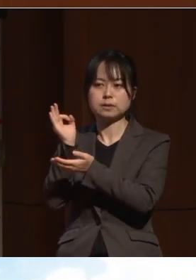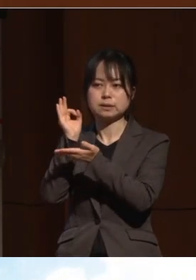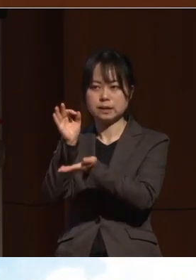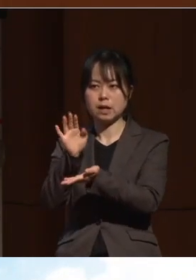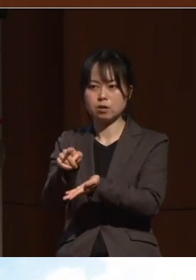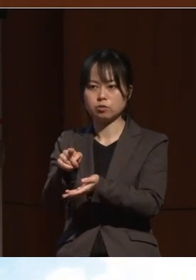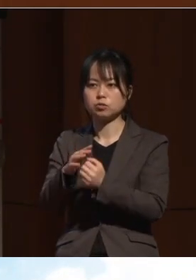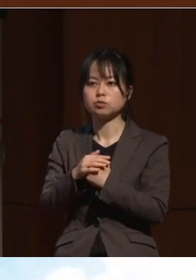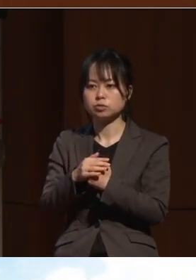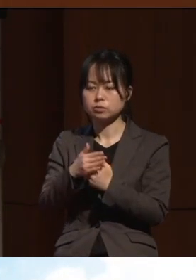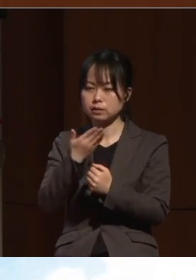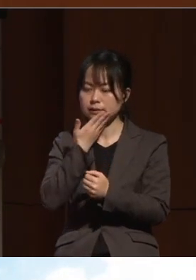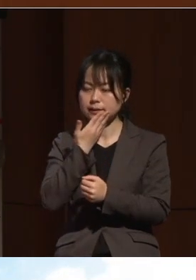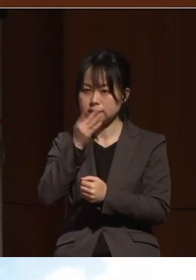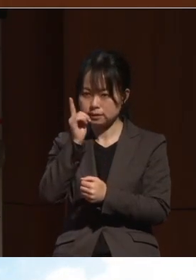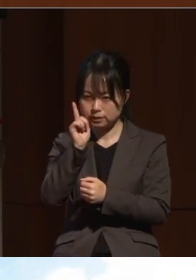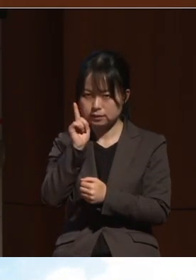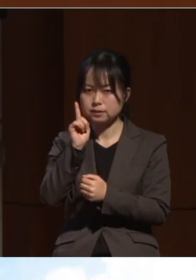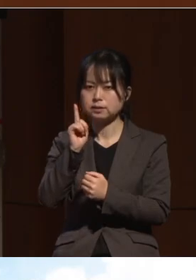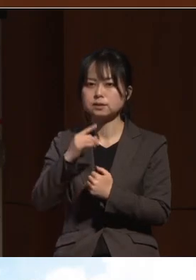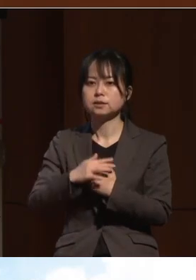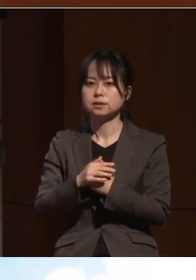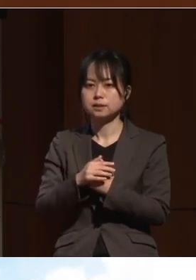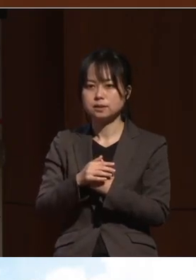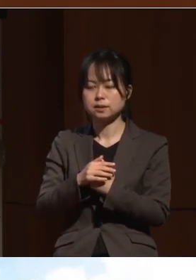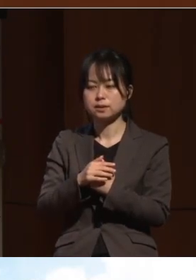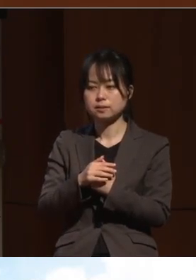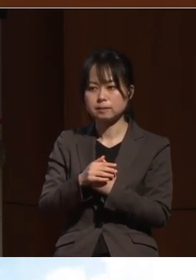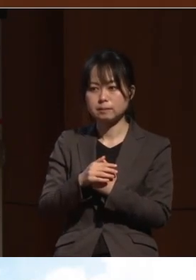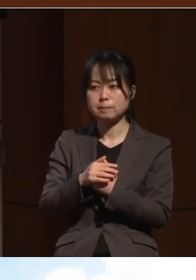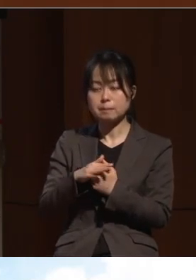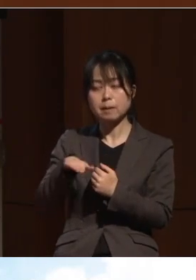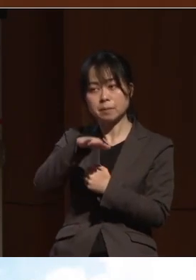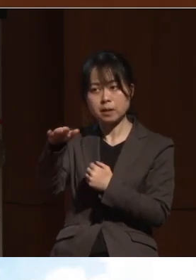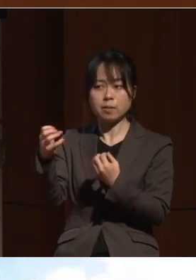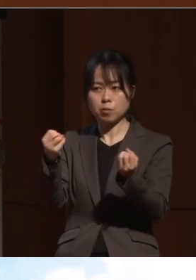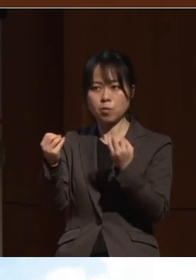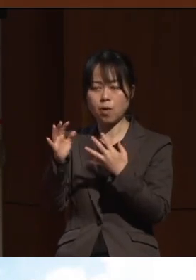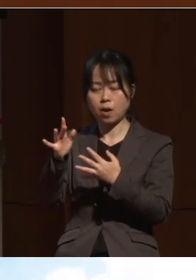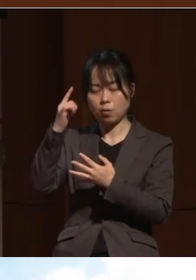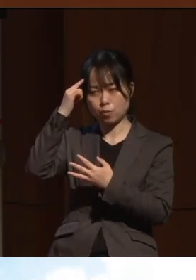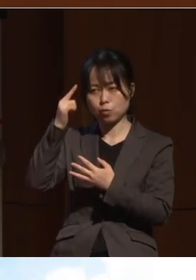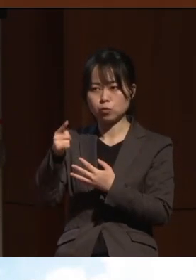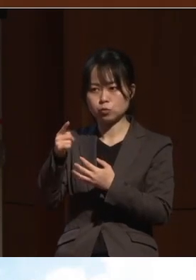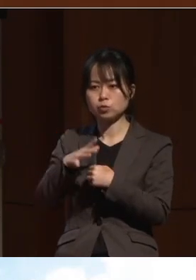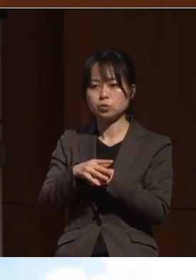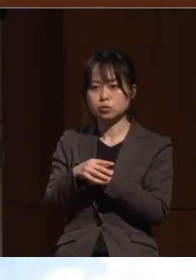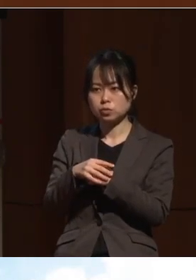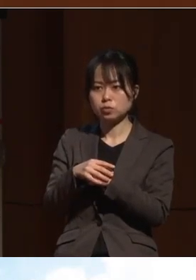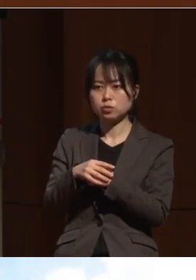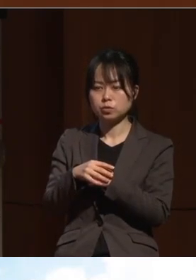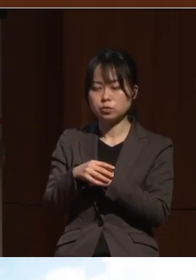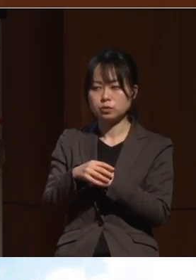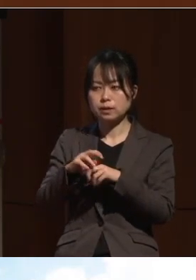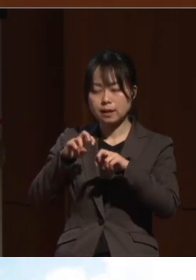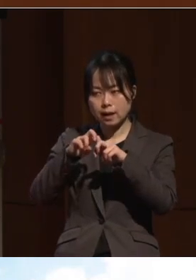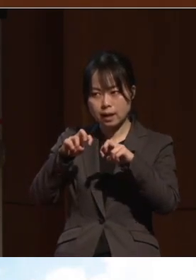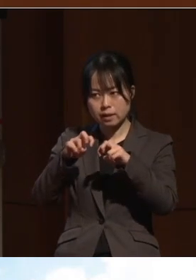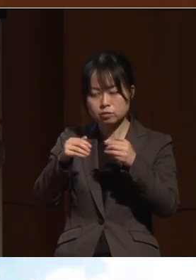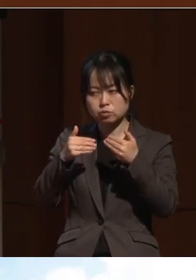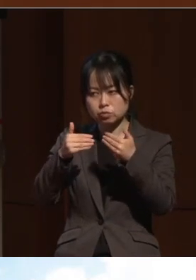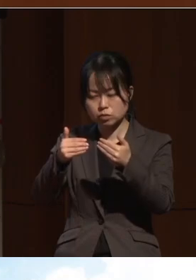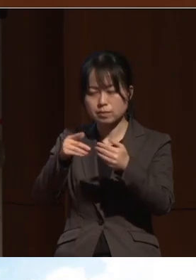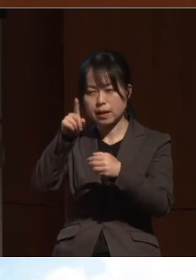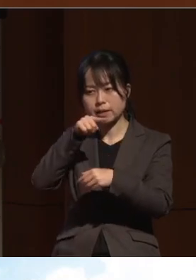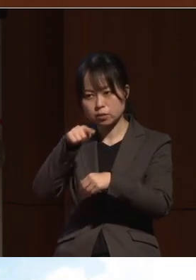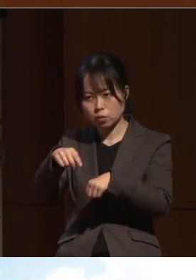our earlier speakers today, it goes towards career development awards, and it helps people, our facilities, and our technologies to